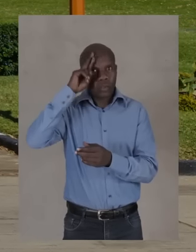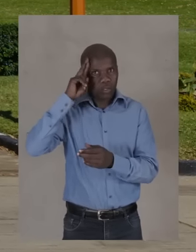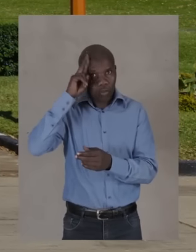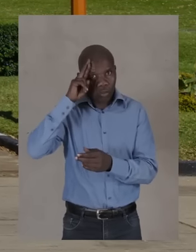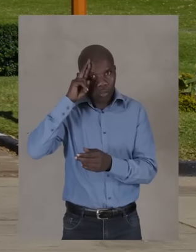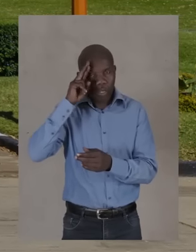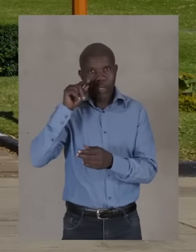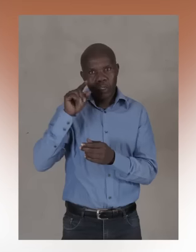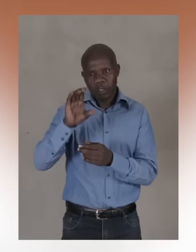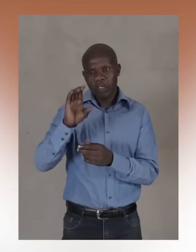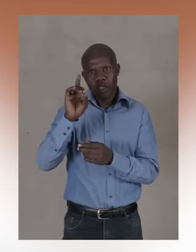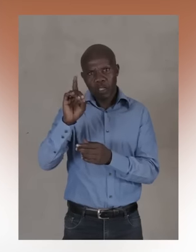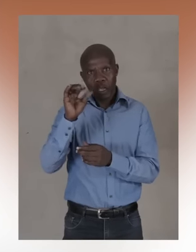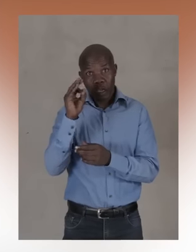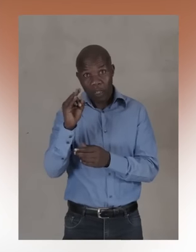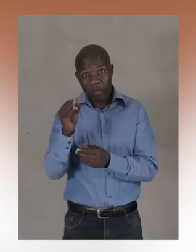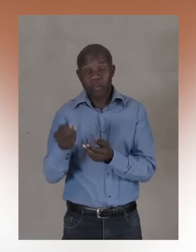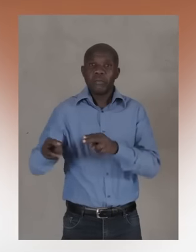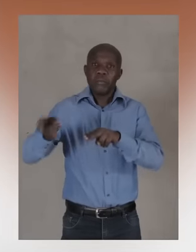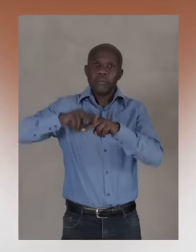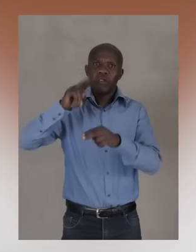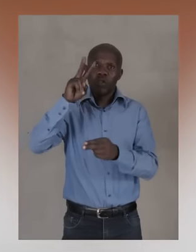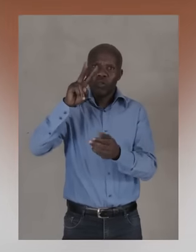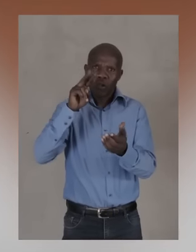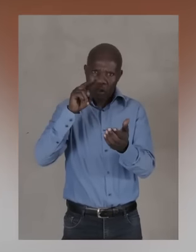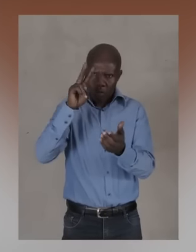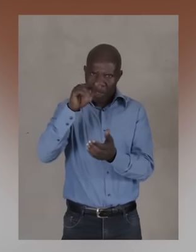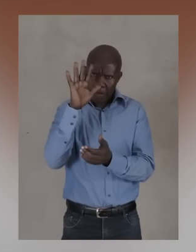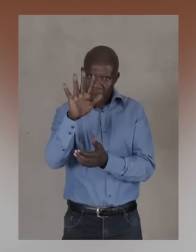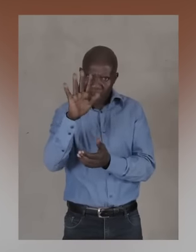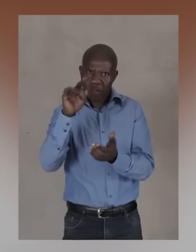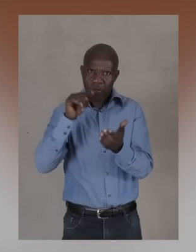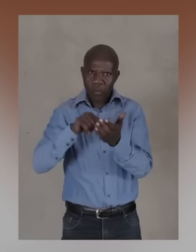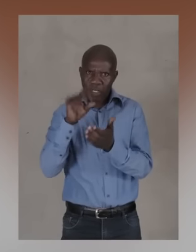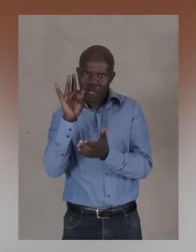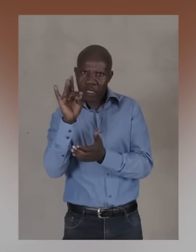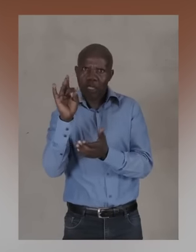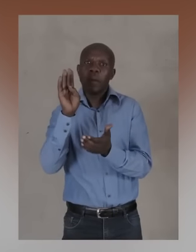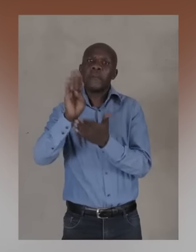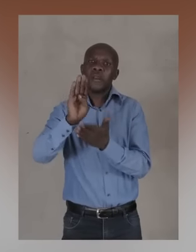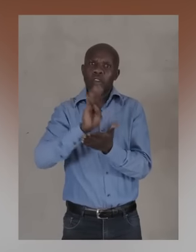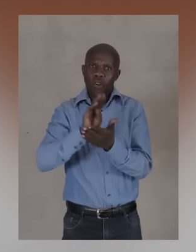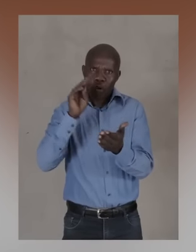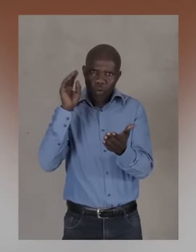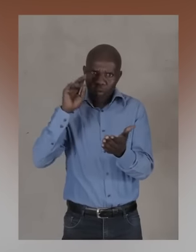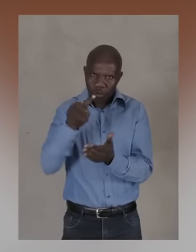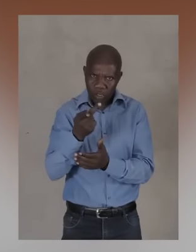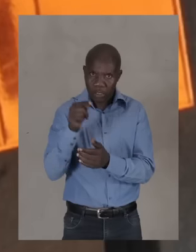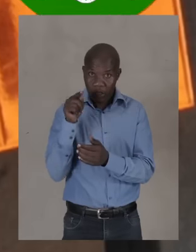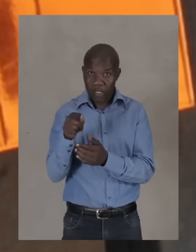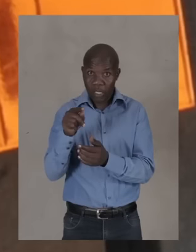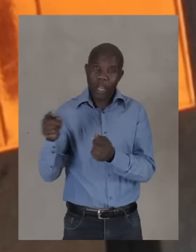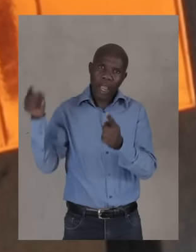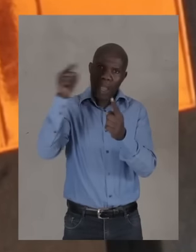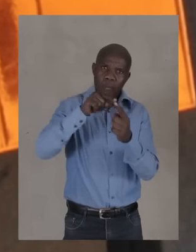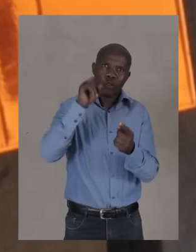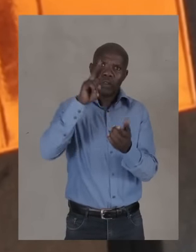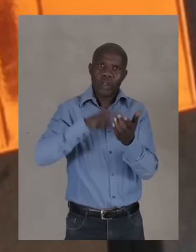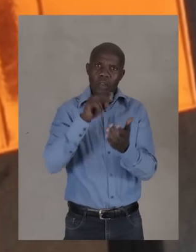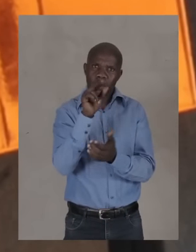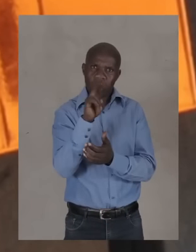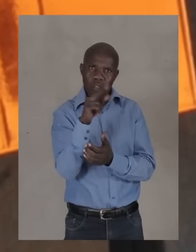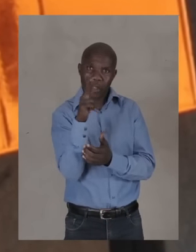of its mandate. CDF has been increased to 25.7 million kwacha per constituency, and in the